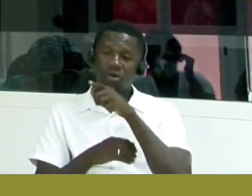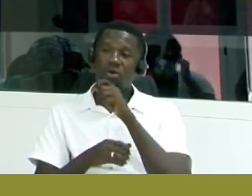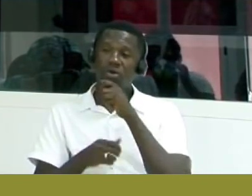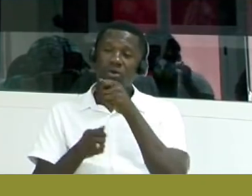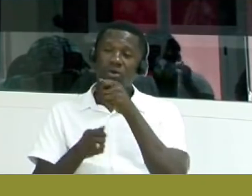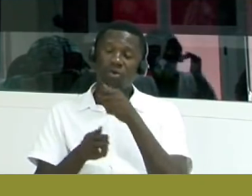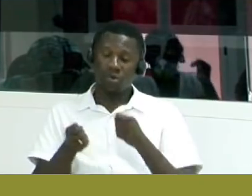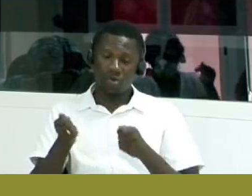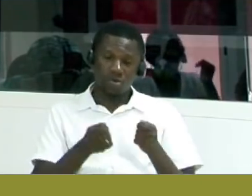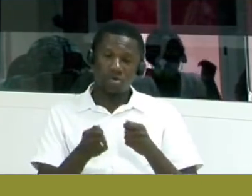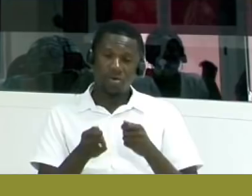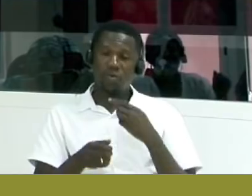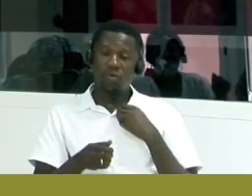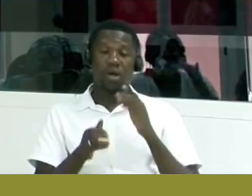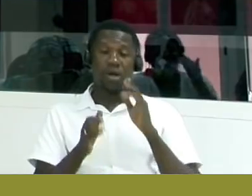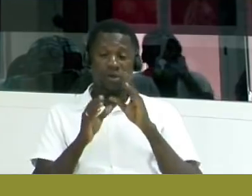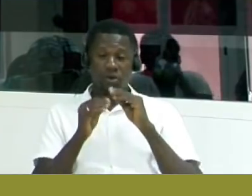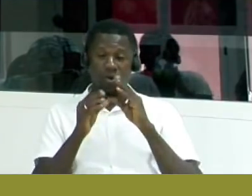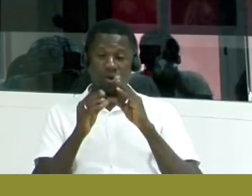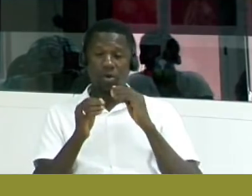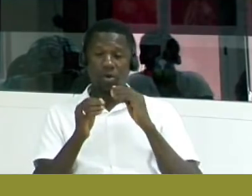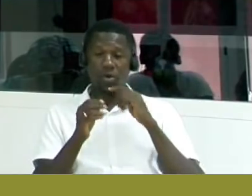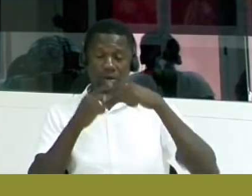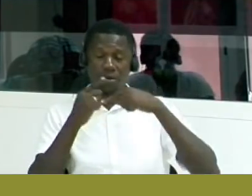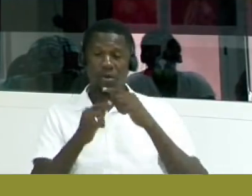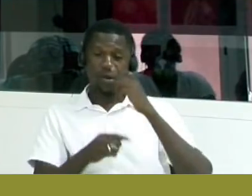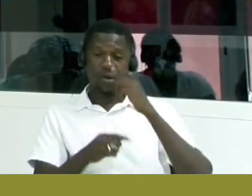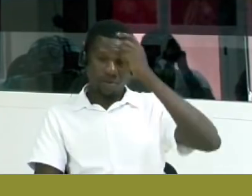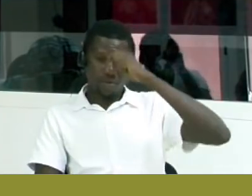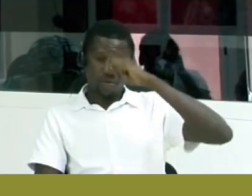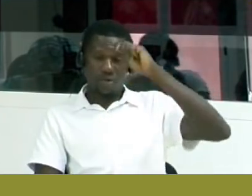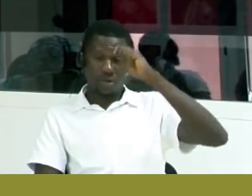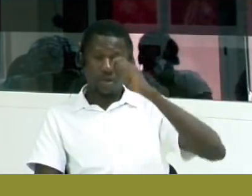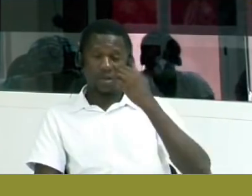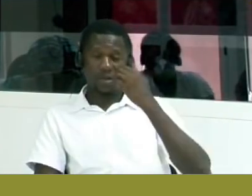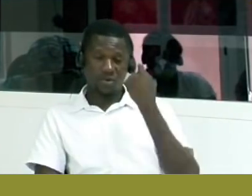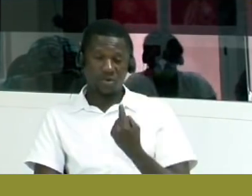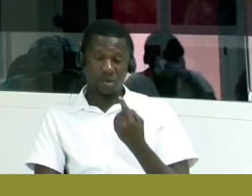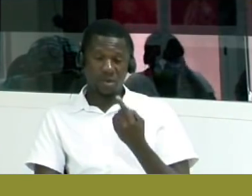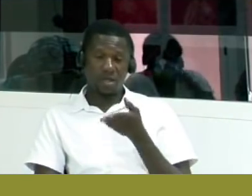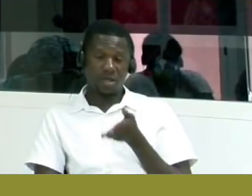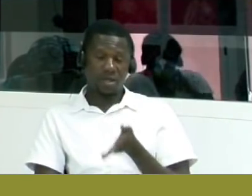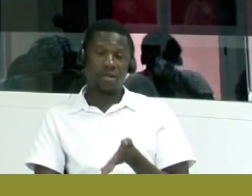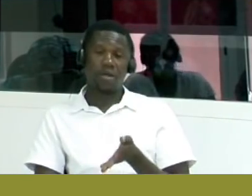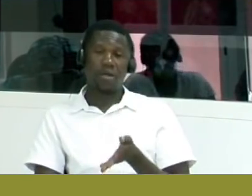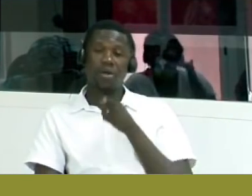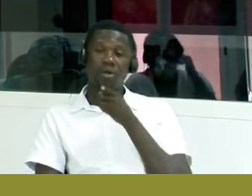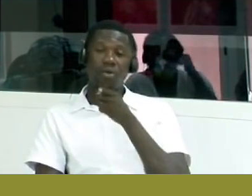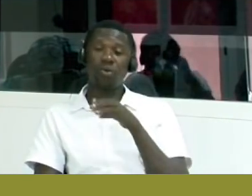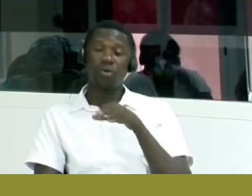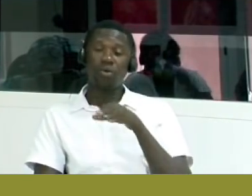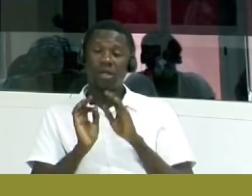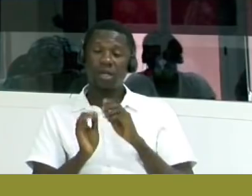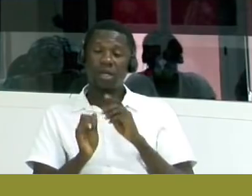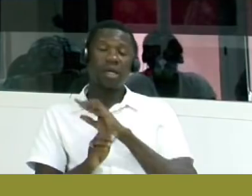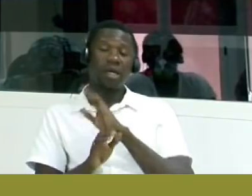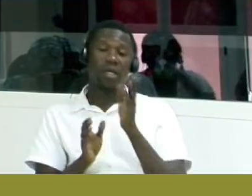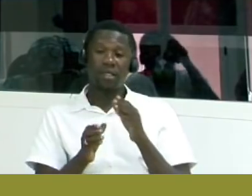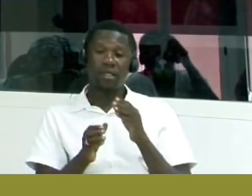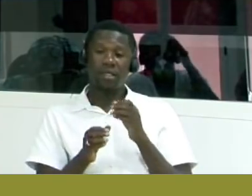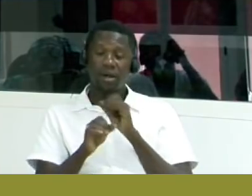are strictly talking about the police. Yeah, did you take any steps at 10